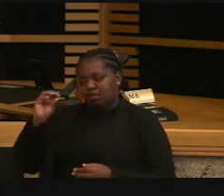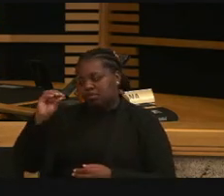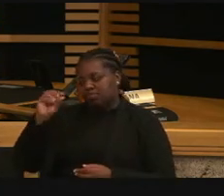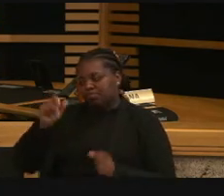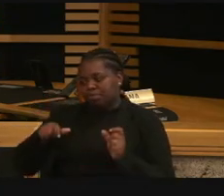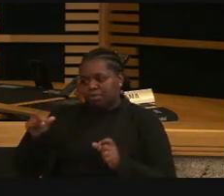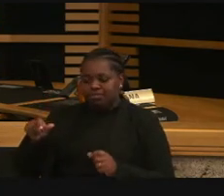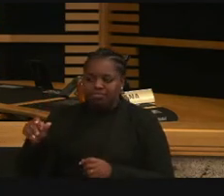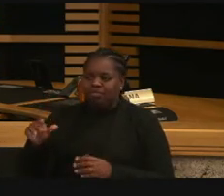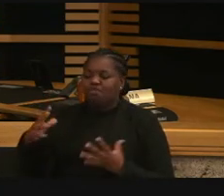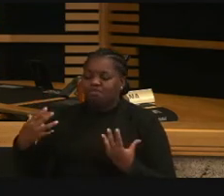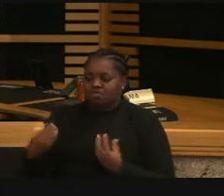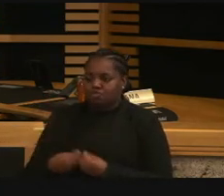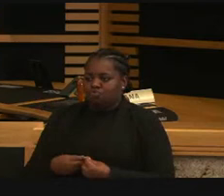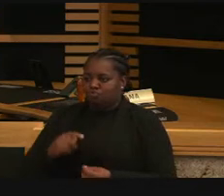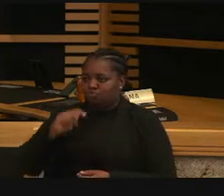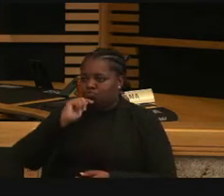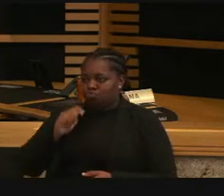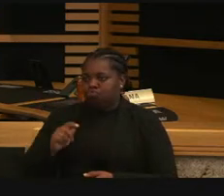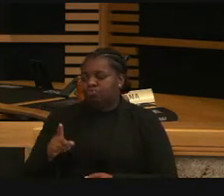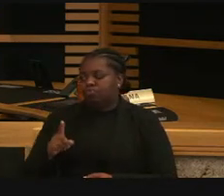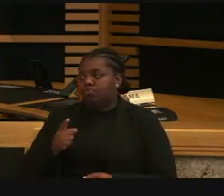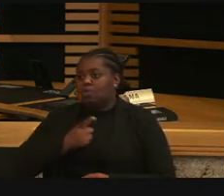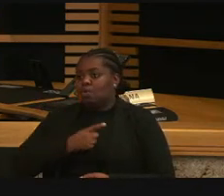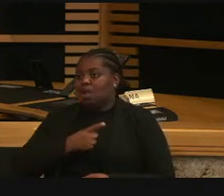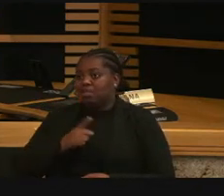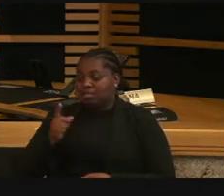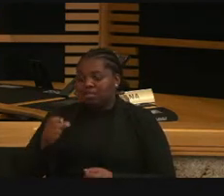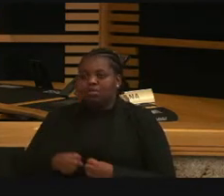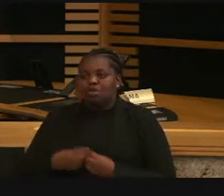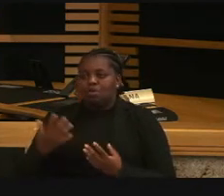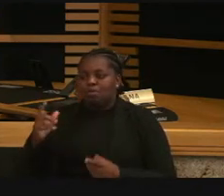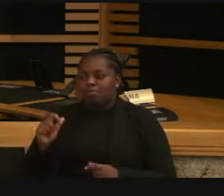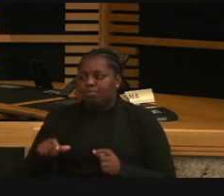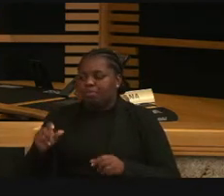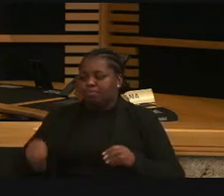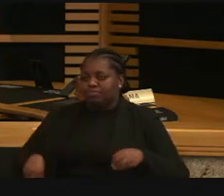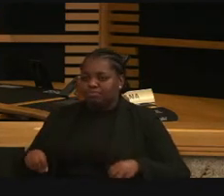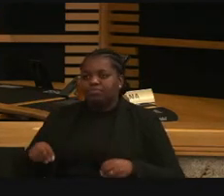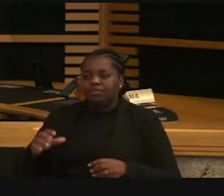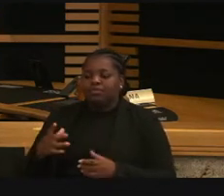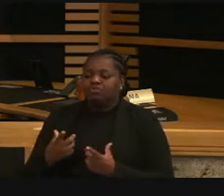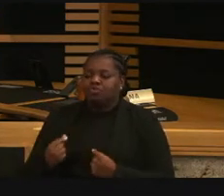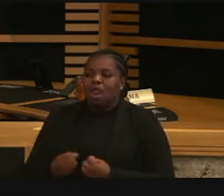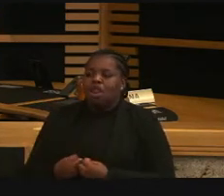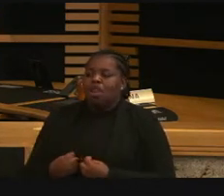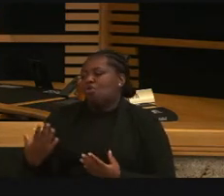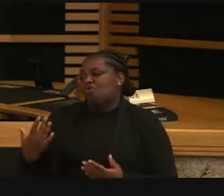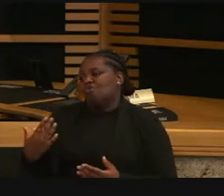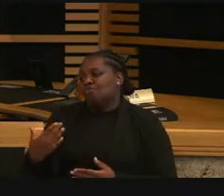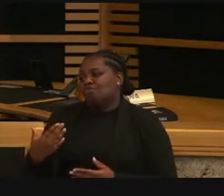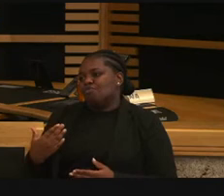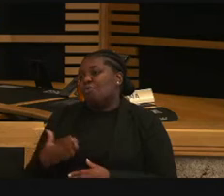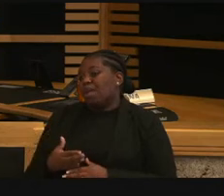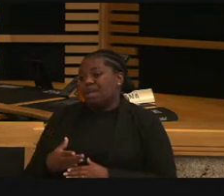Paya, Kanopo, Kamba is a Pulam Teto, Ziawatata Matuba Kazitan.